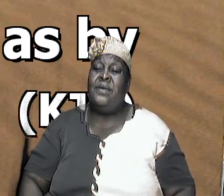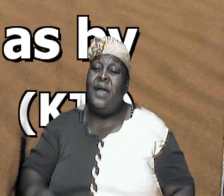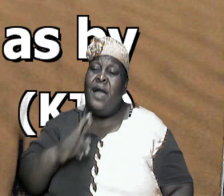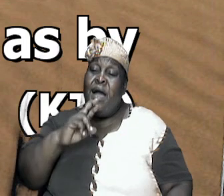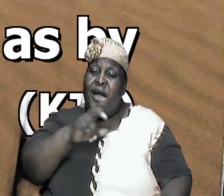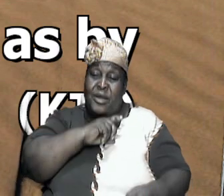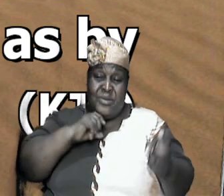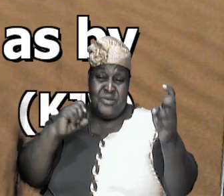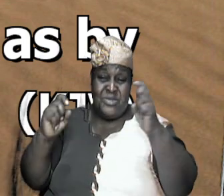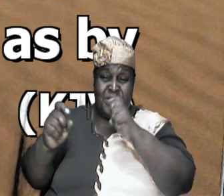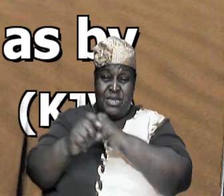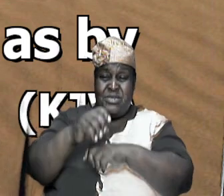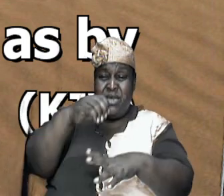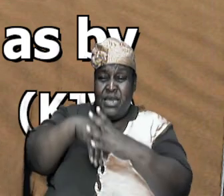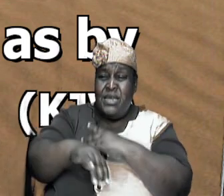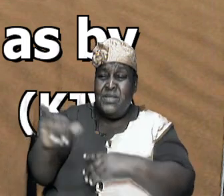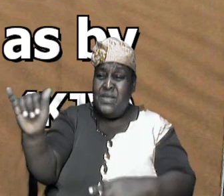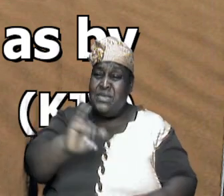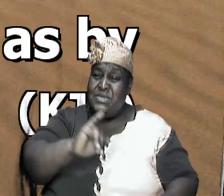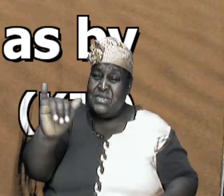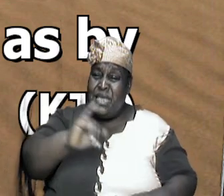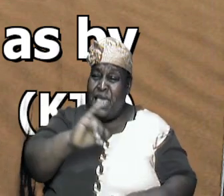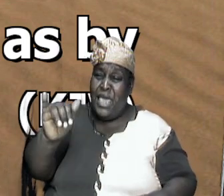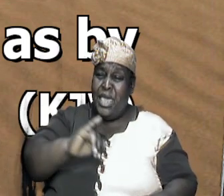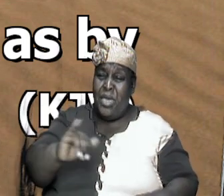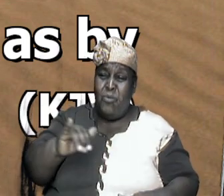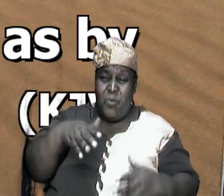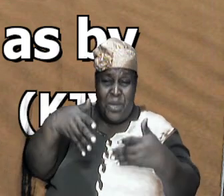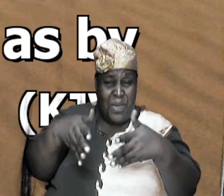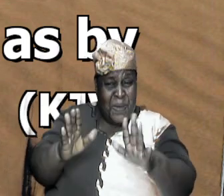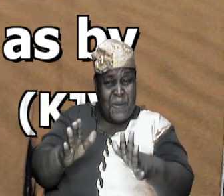changed into the same image.